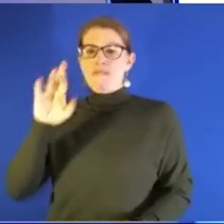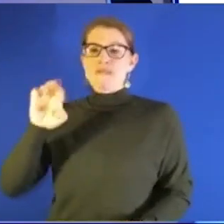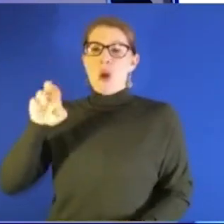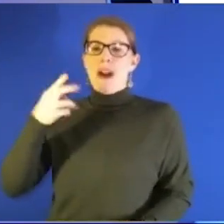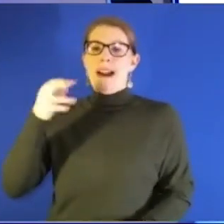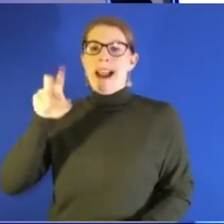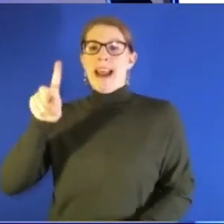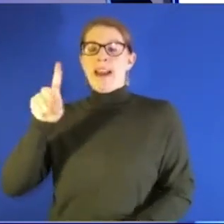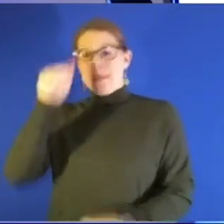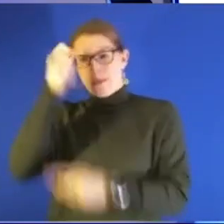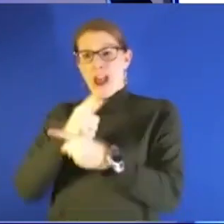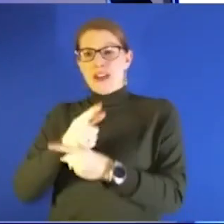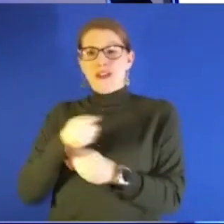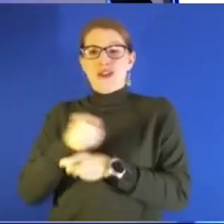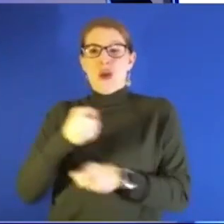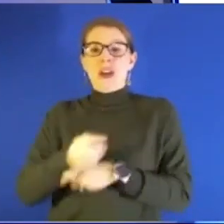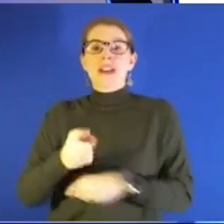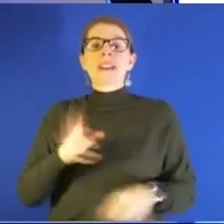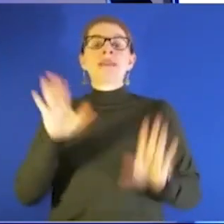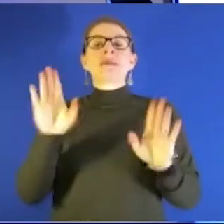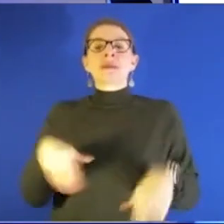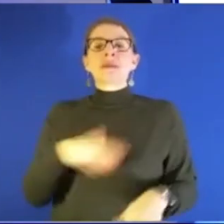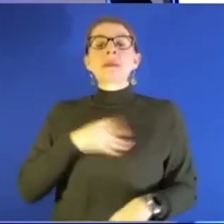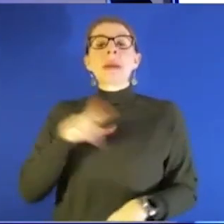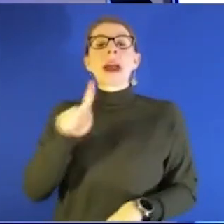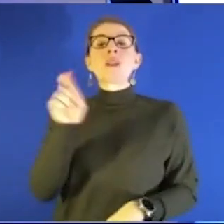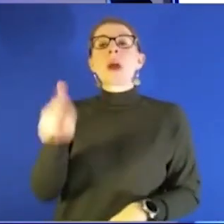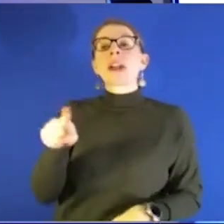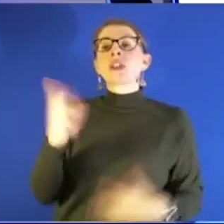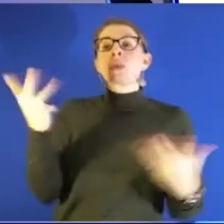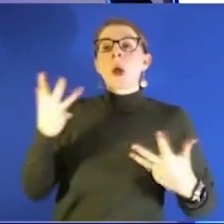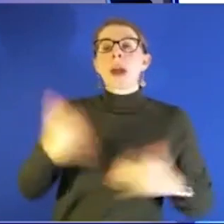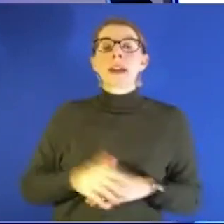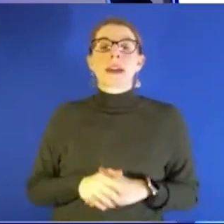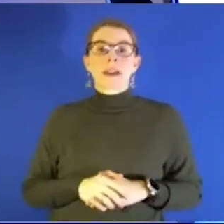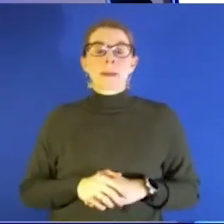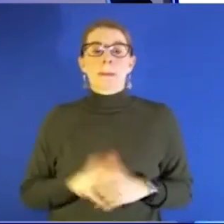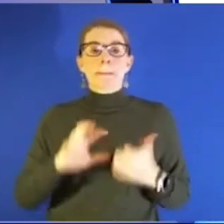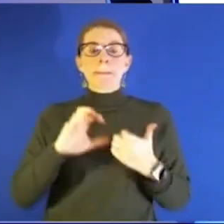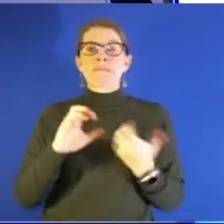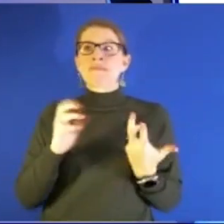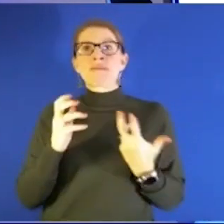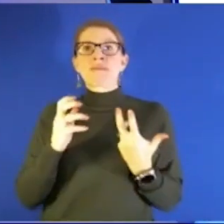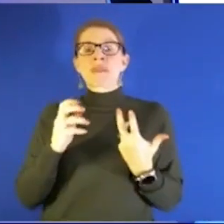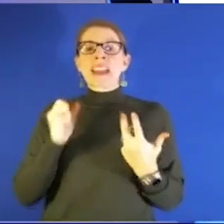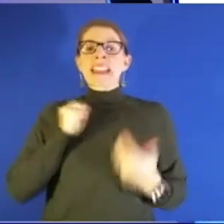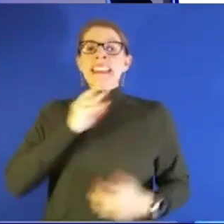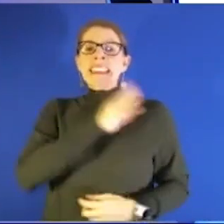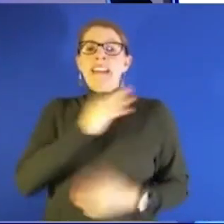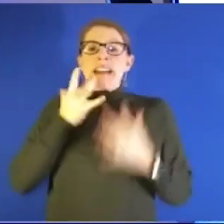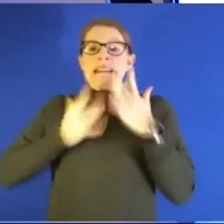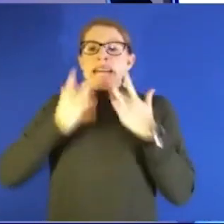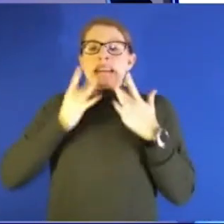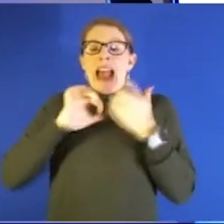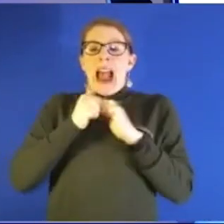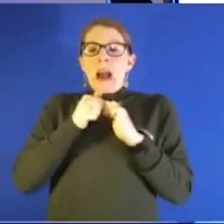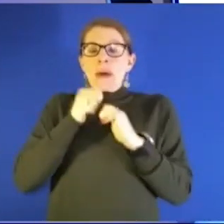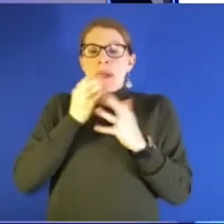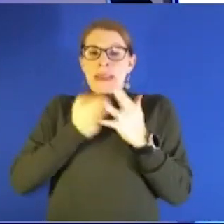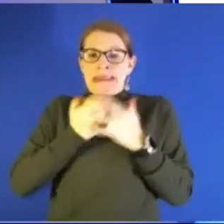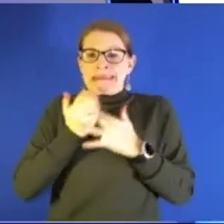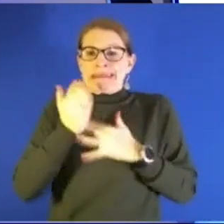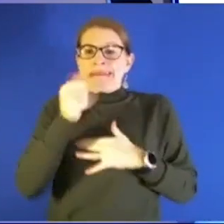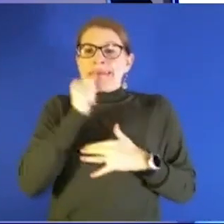Oh, yeah. My question is, talk to me about how you're getting through these staffing shortages. I understand there are some folks